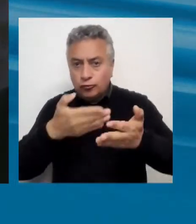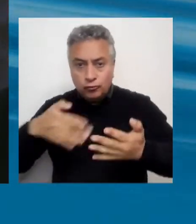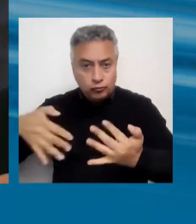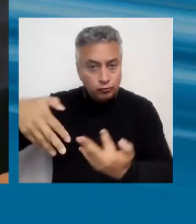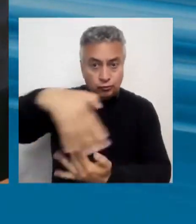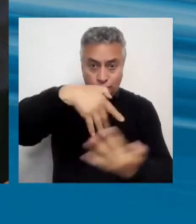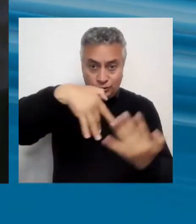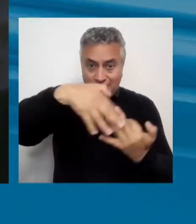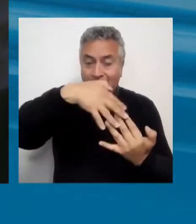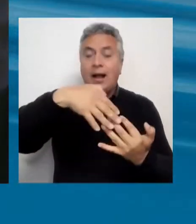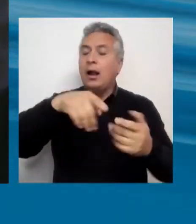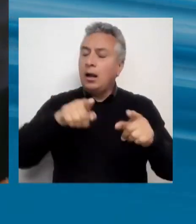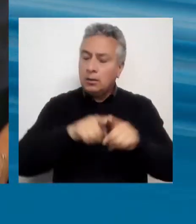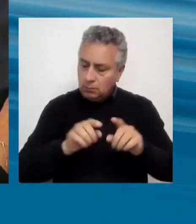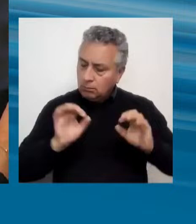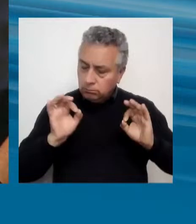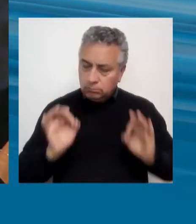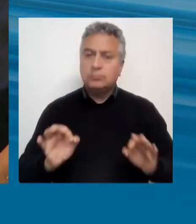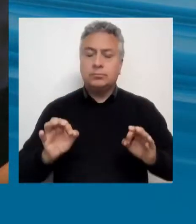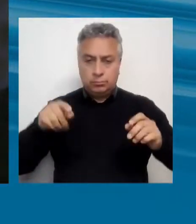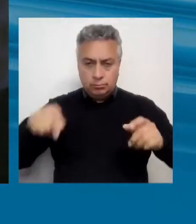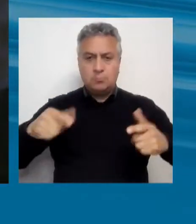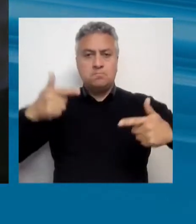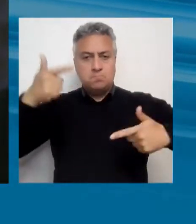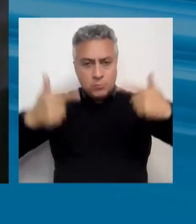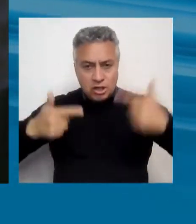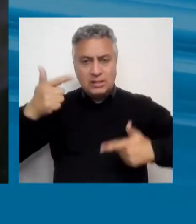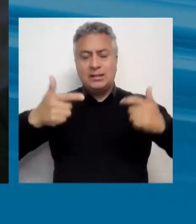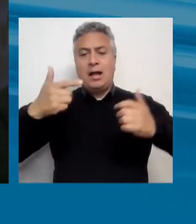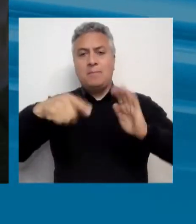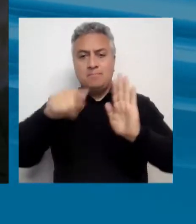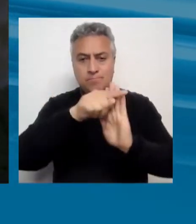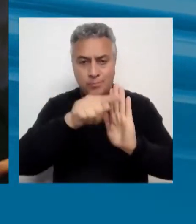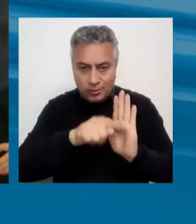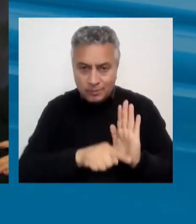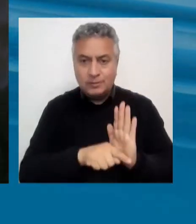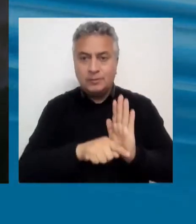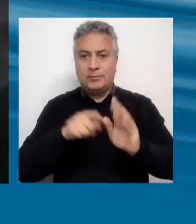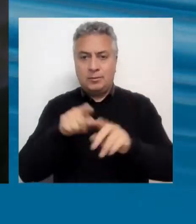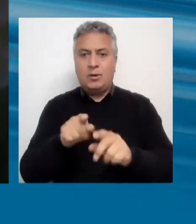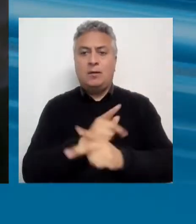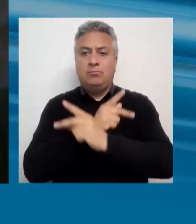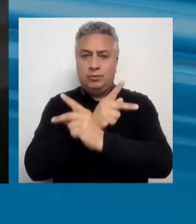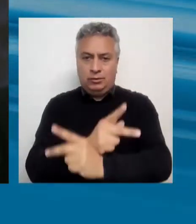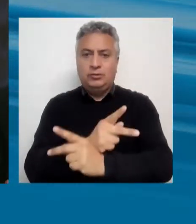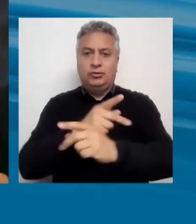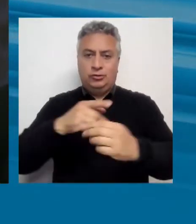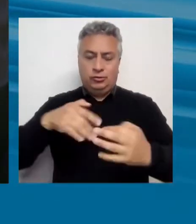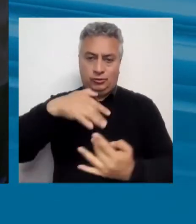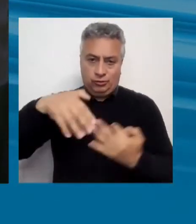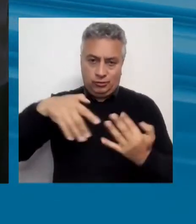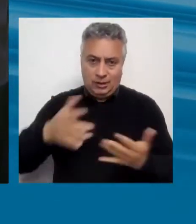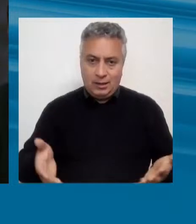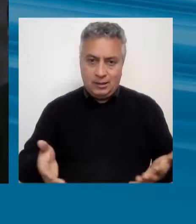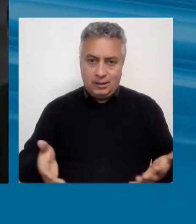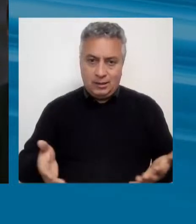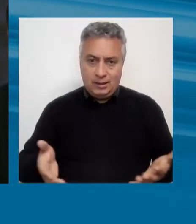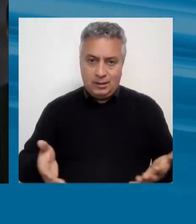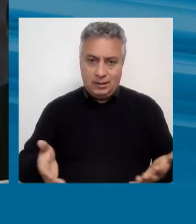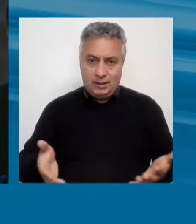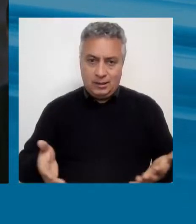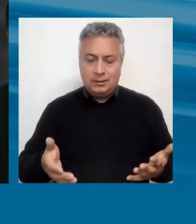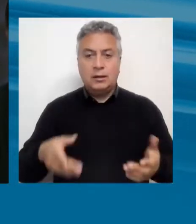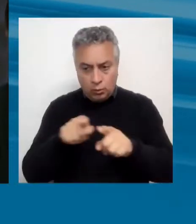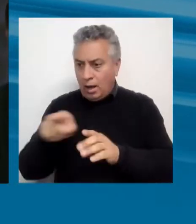to formulate, implement policies and programs geared towards social protection, as